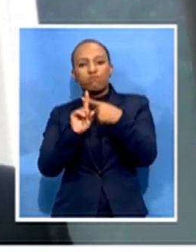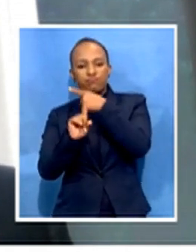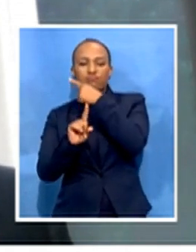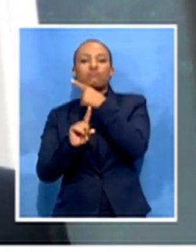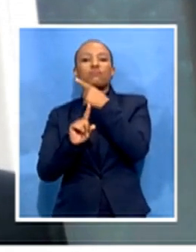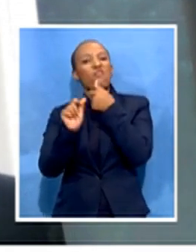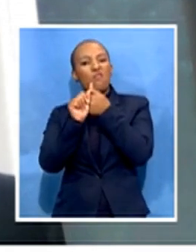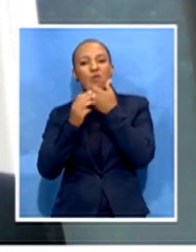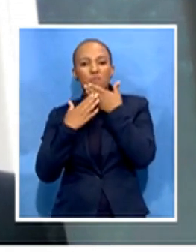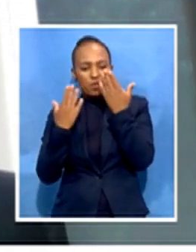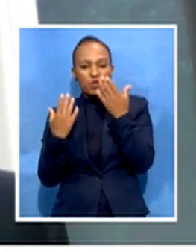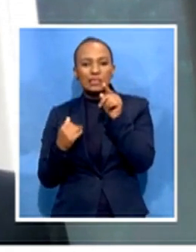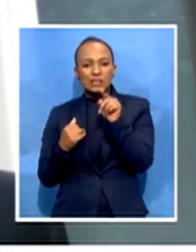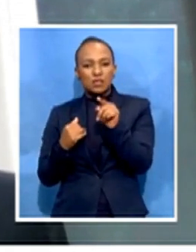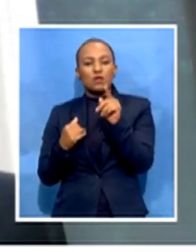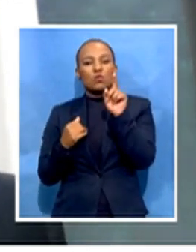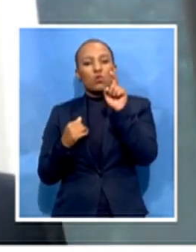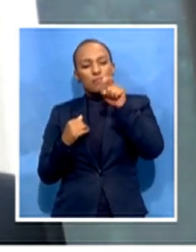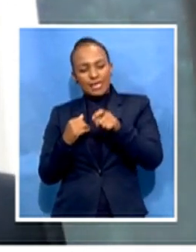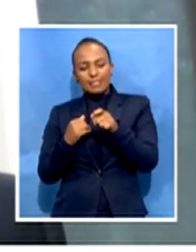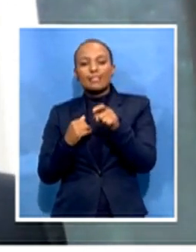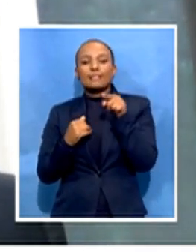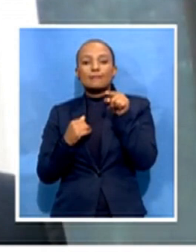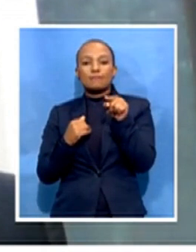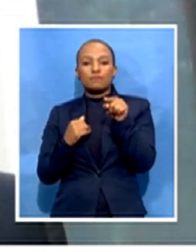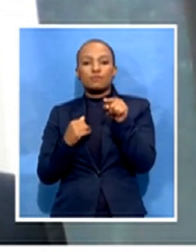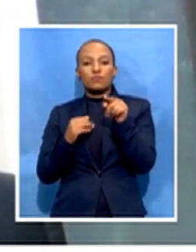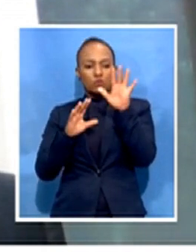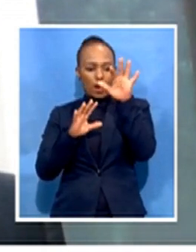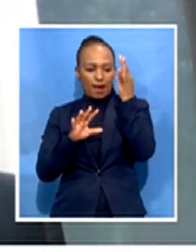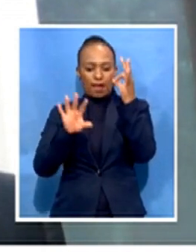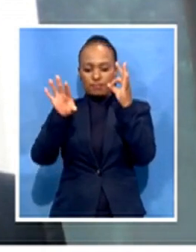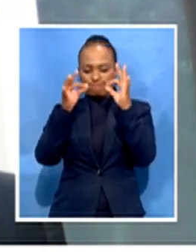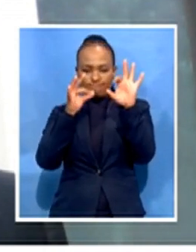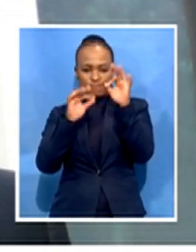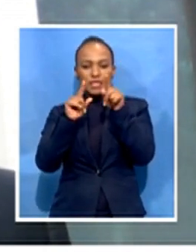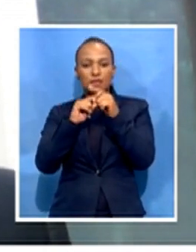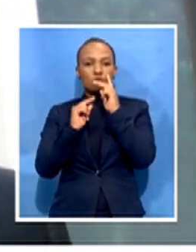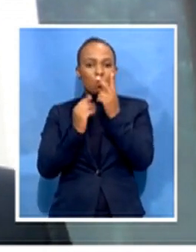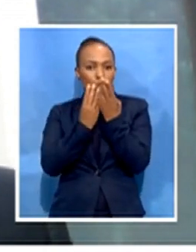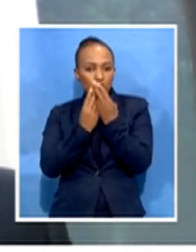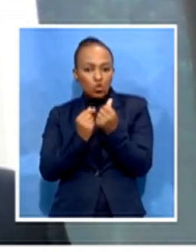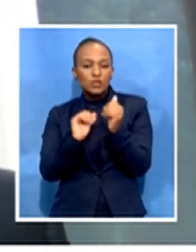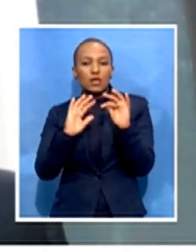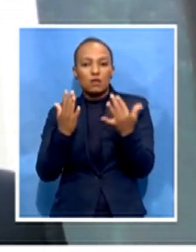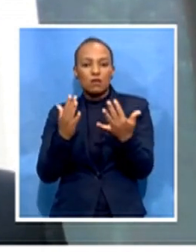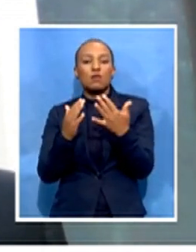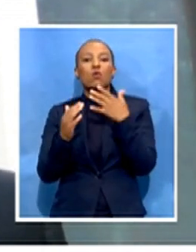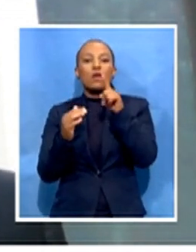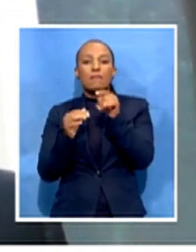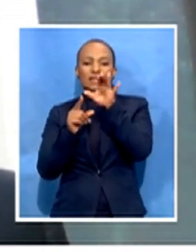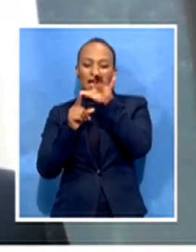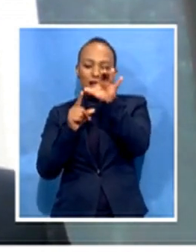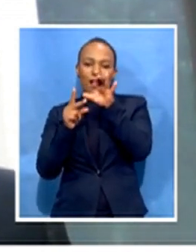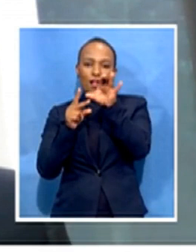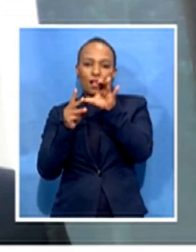do our analysis and our solutions, is break down the categories of illicit goods, because I also think that is where